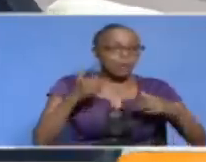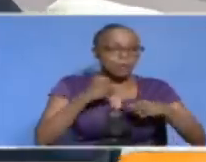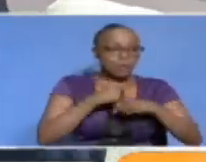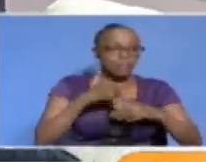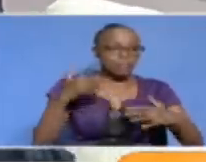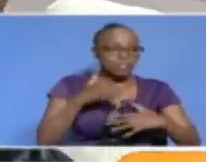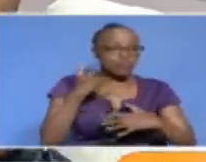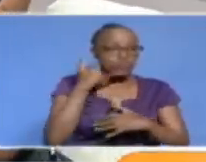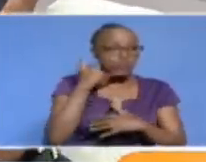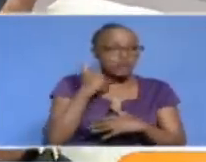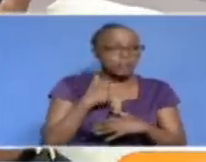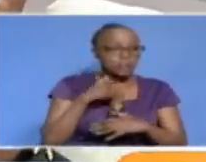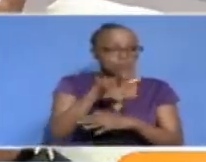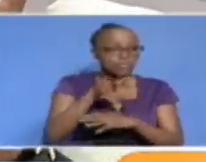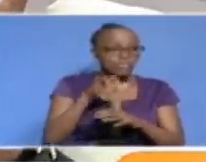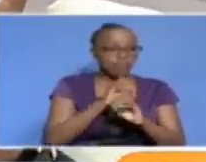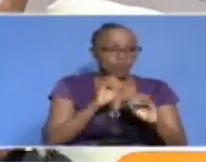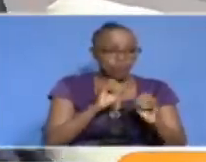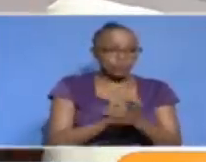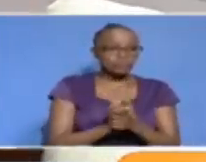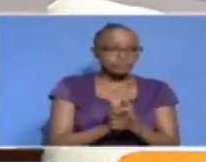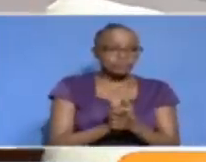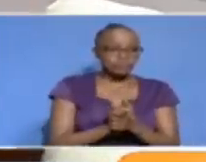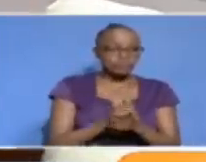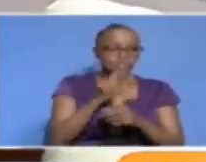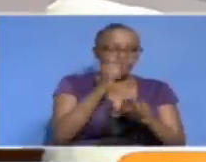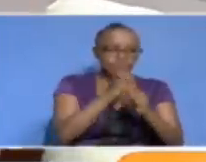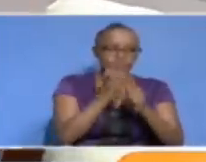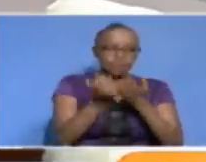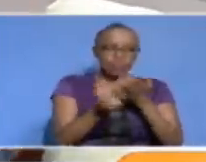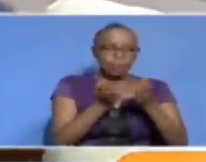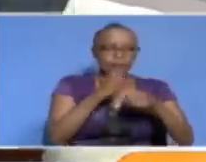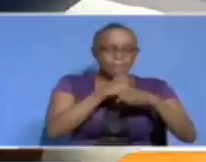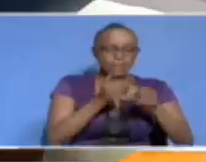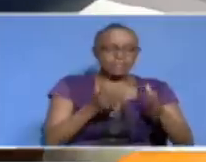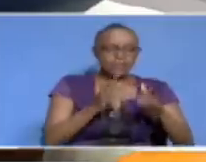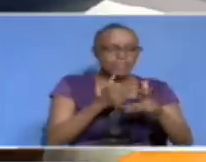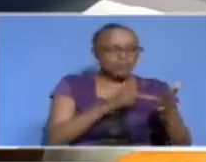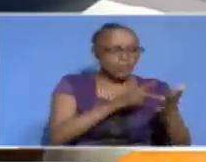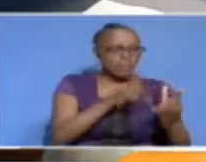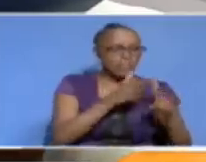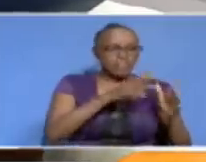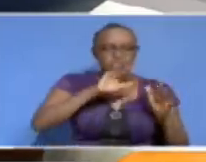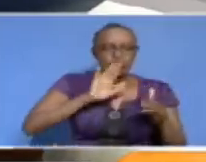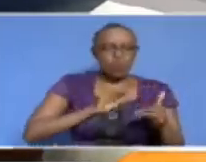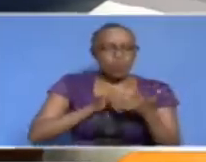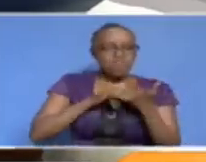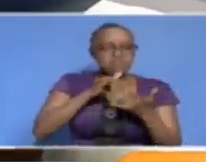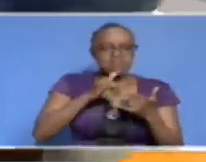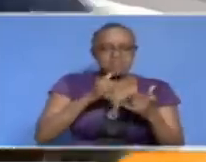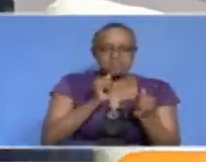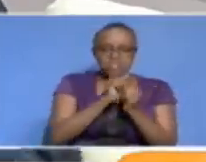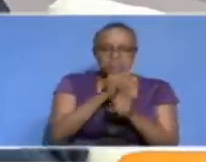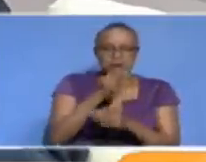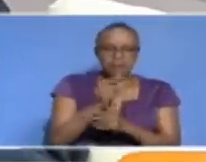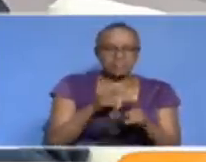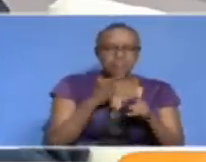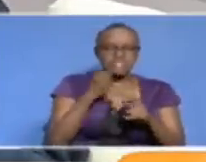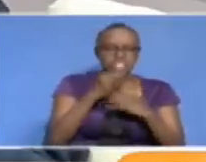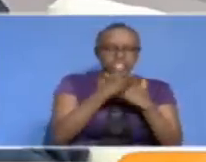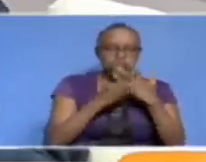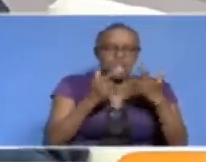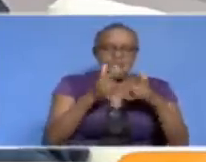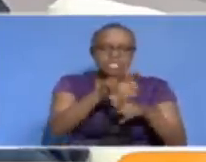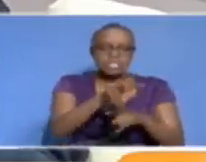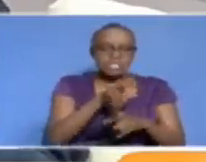You call me, don't tell me to steal. Come do business. Fanya barabara lipo enda kwa bibi yako na pesa yako. Don't come and tell Sonko let us